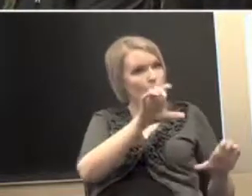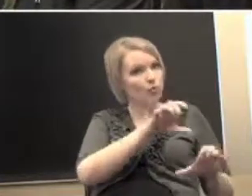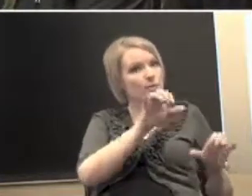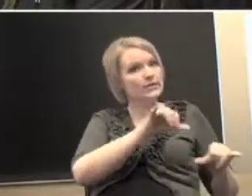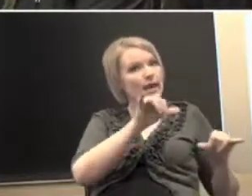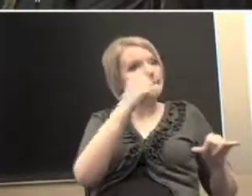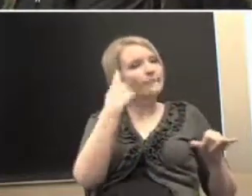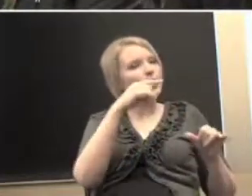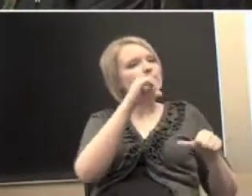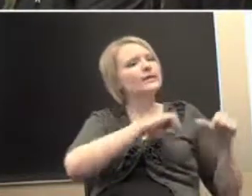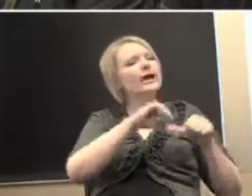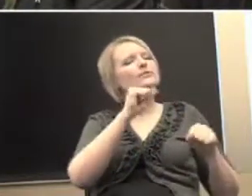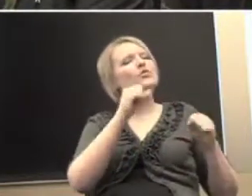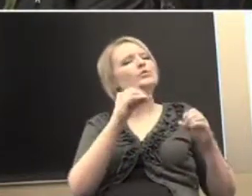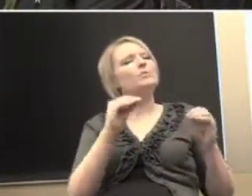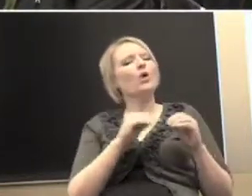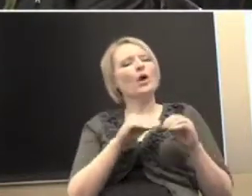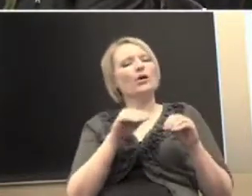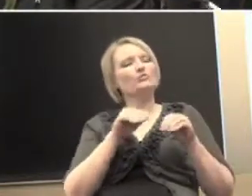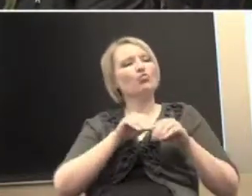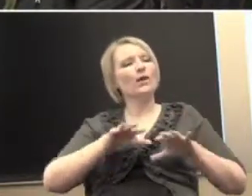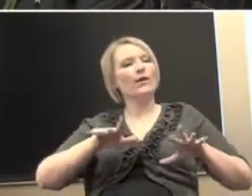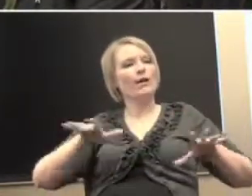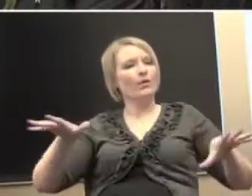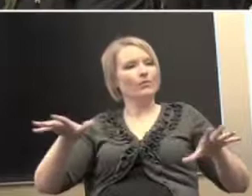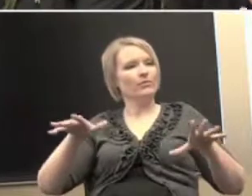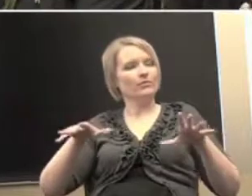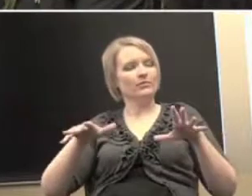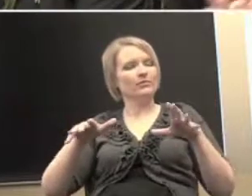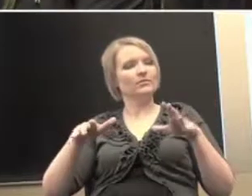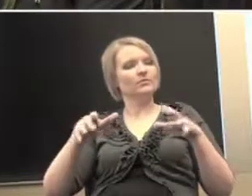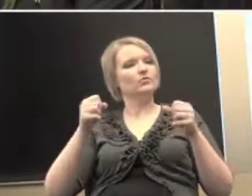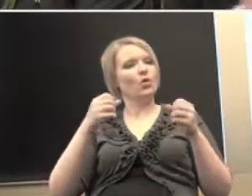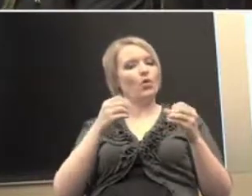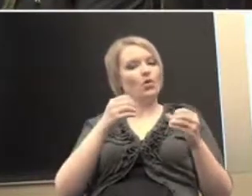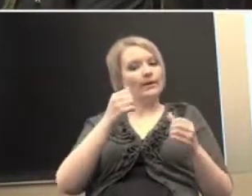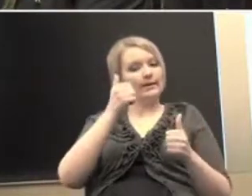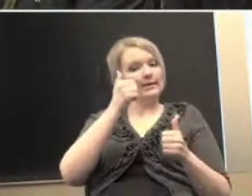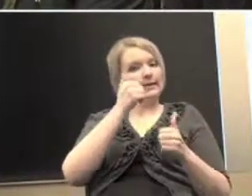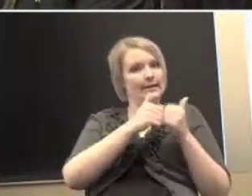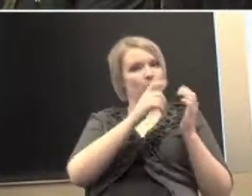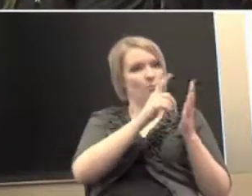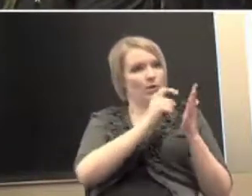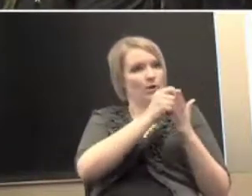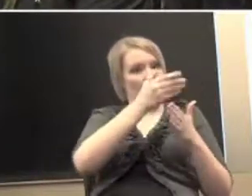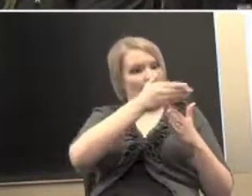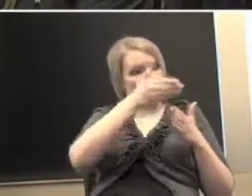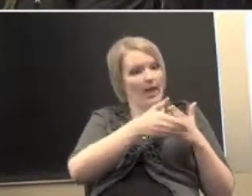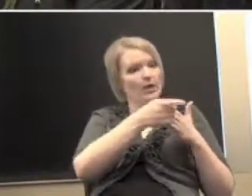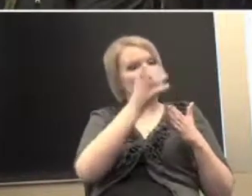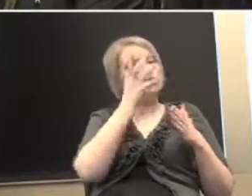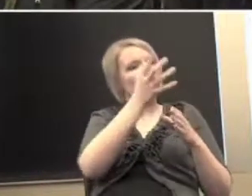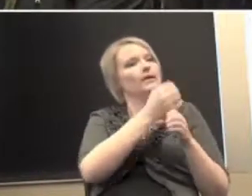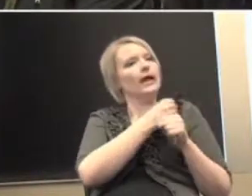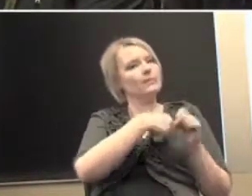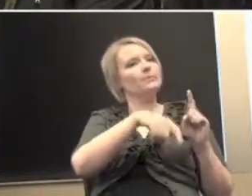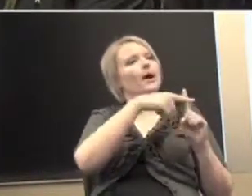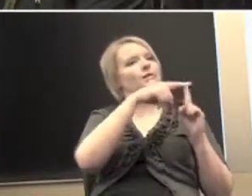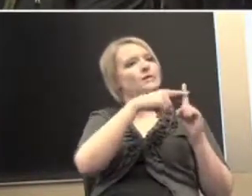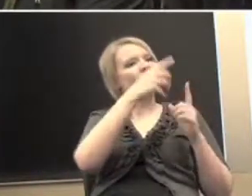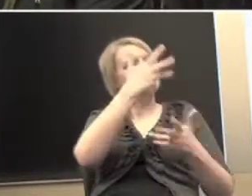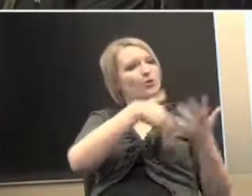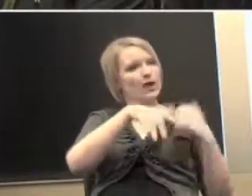for science. So it's spread out. So at the end of one period every day, he'd be getting positive peer interaction